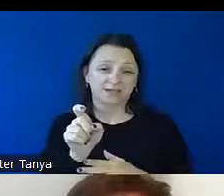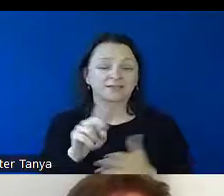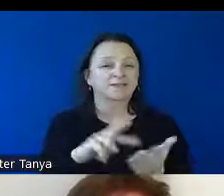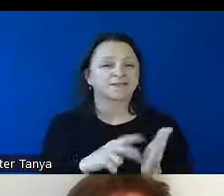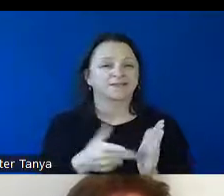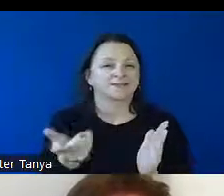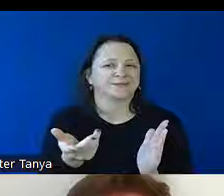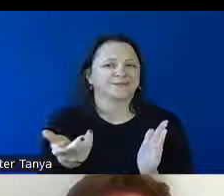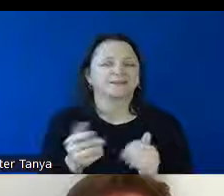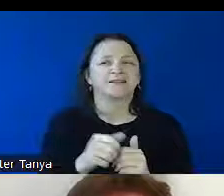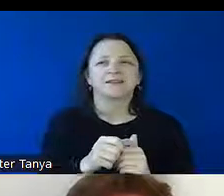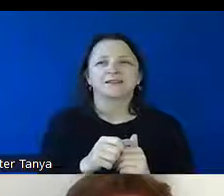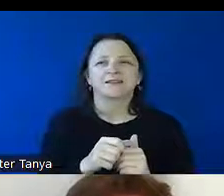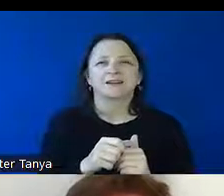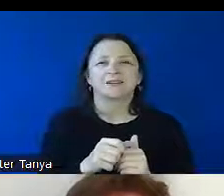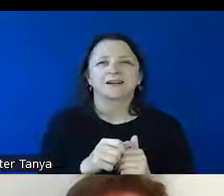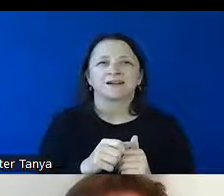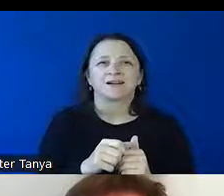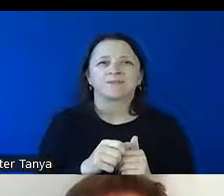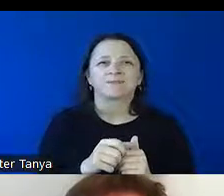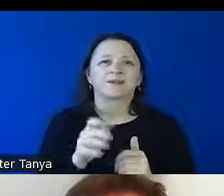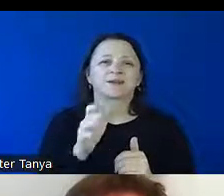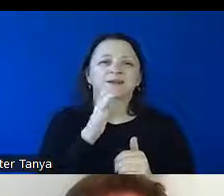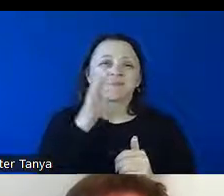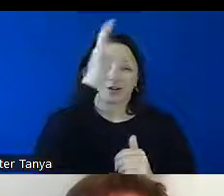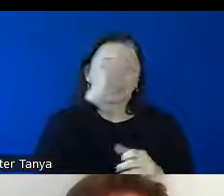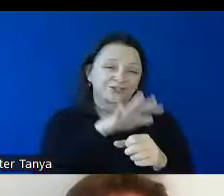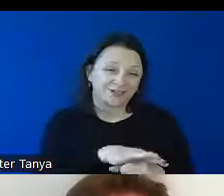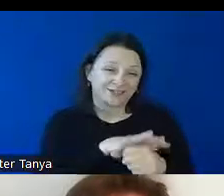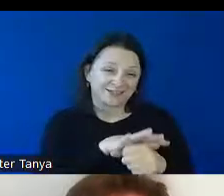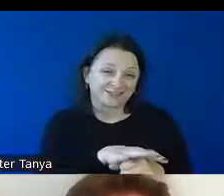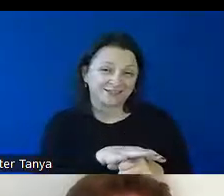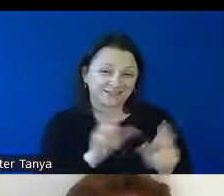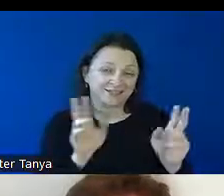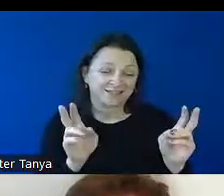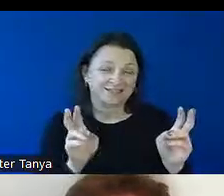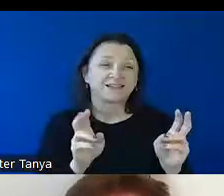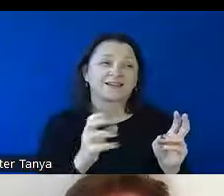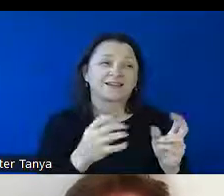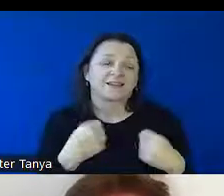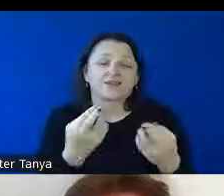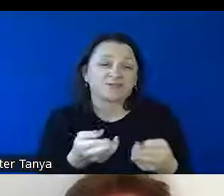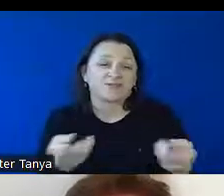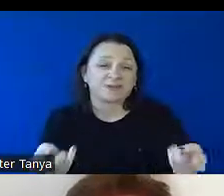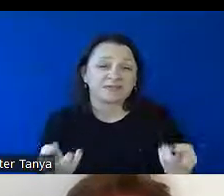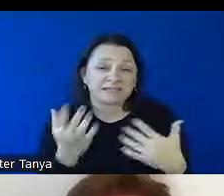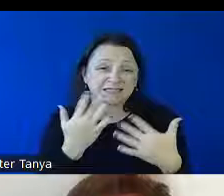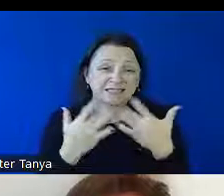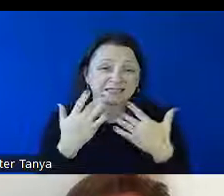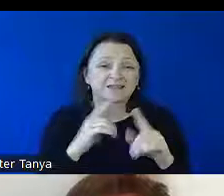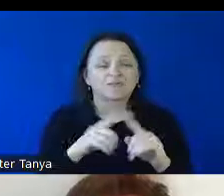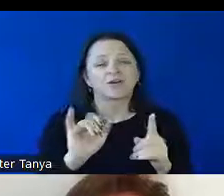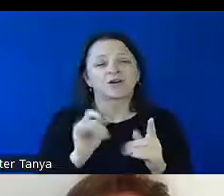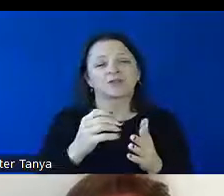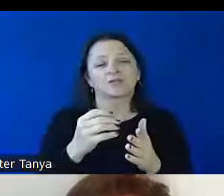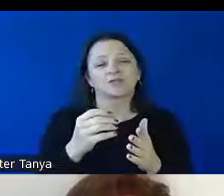of parent stress and health resources, but it also is costly in